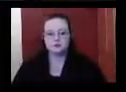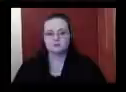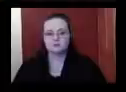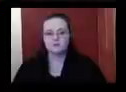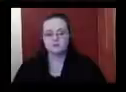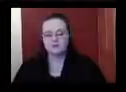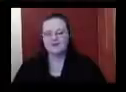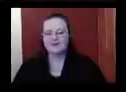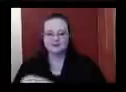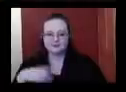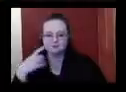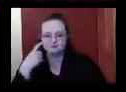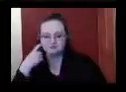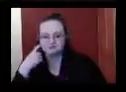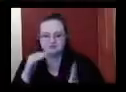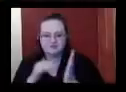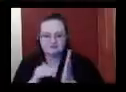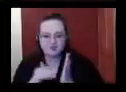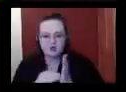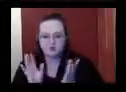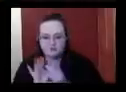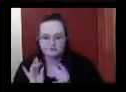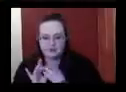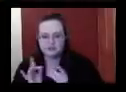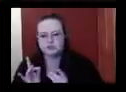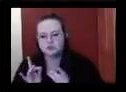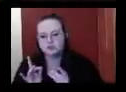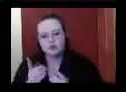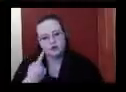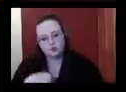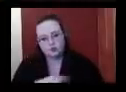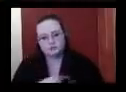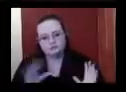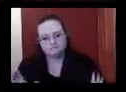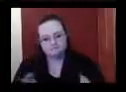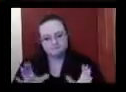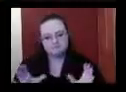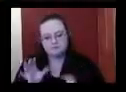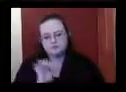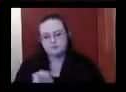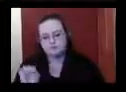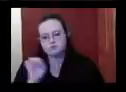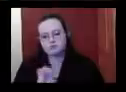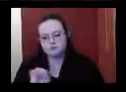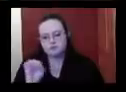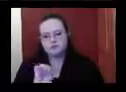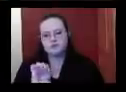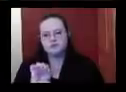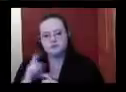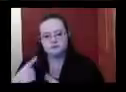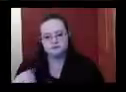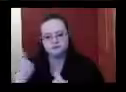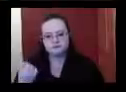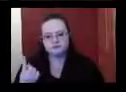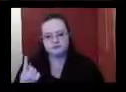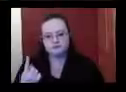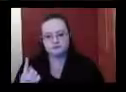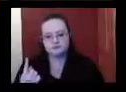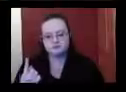As Dr. Meghani mentioned, and it's something that we've been working on since last spring and over the course of the